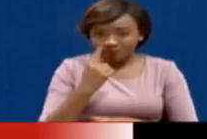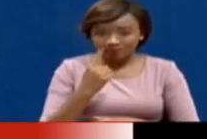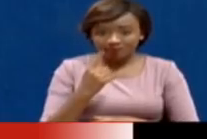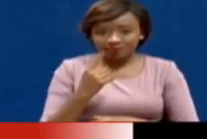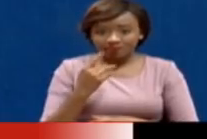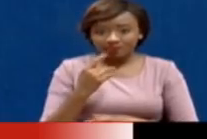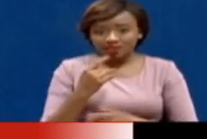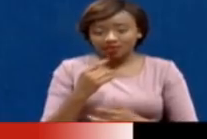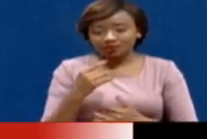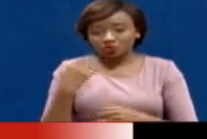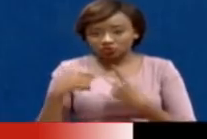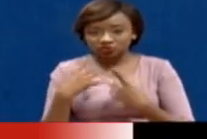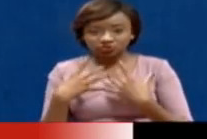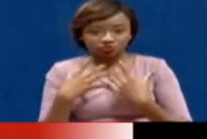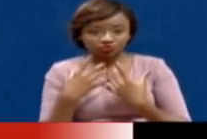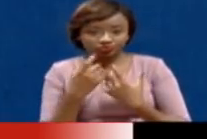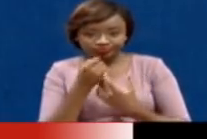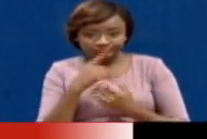tested negative?